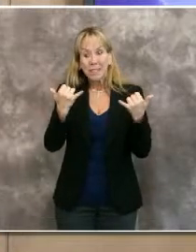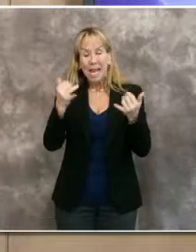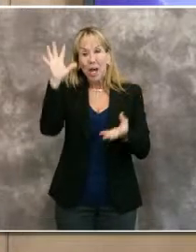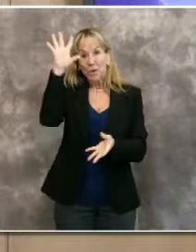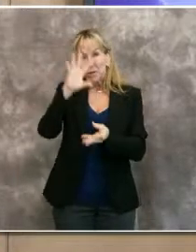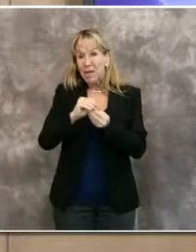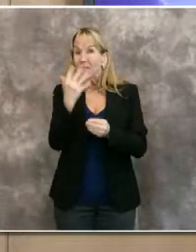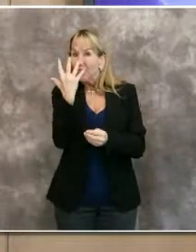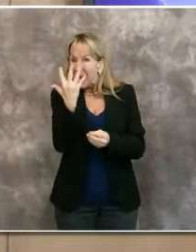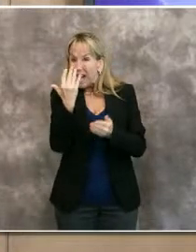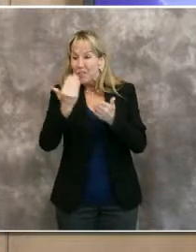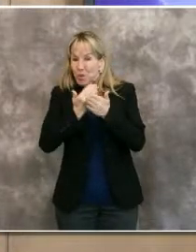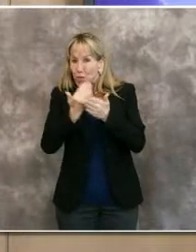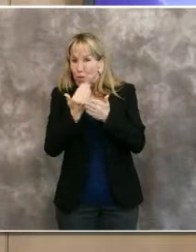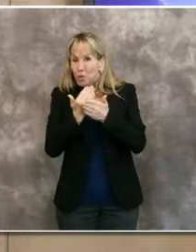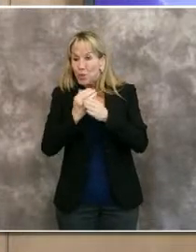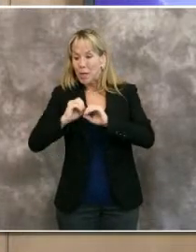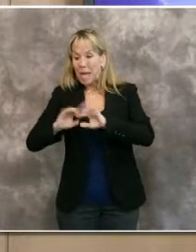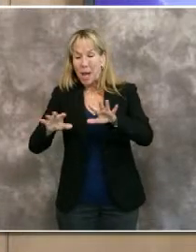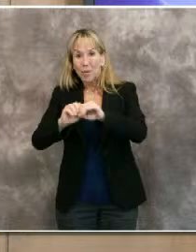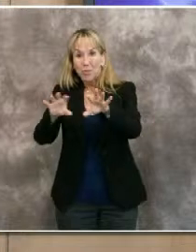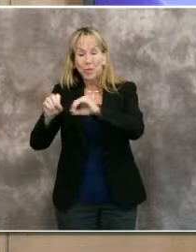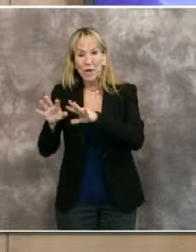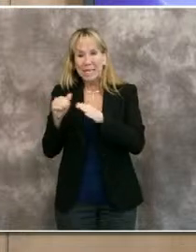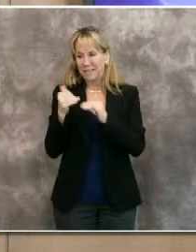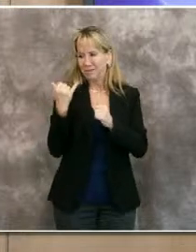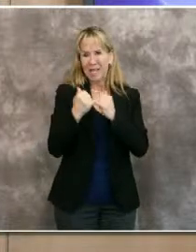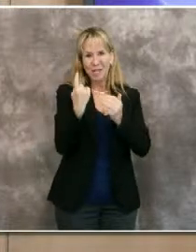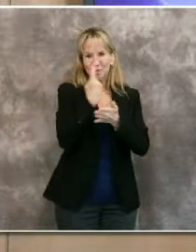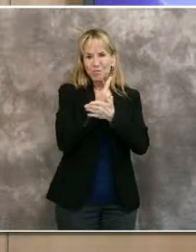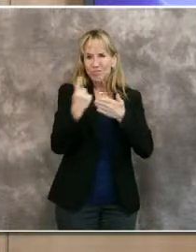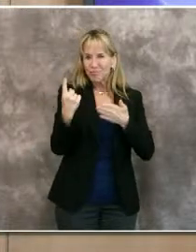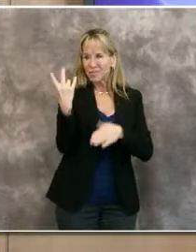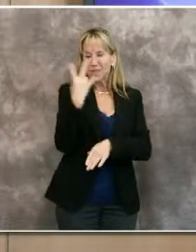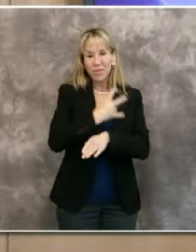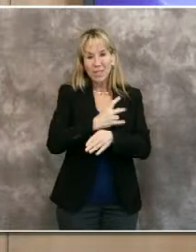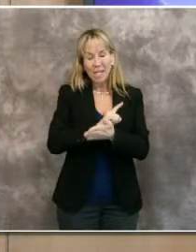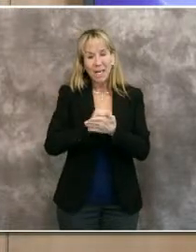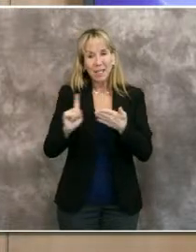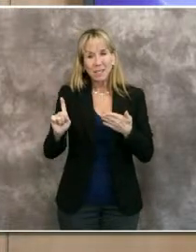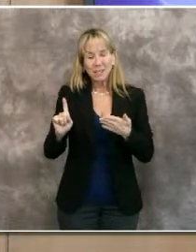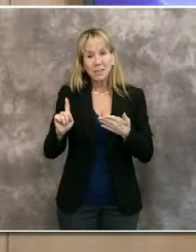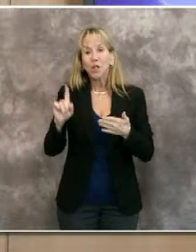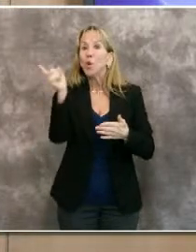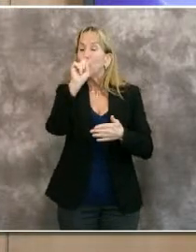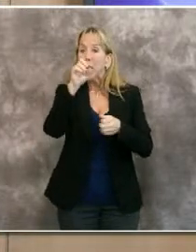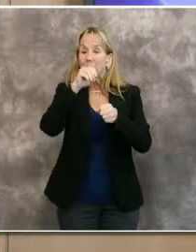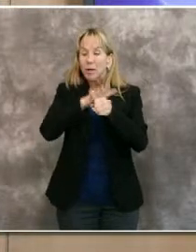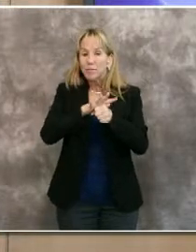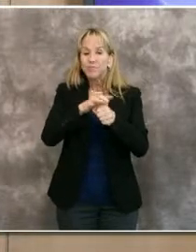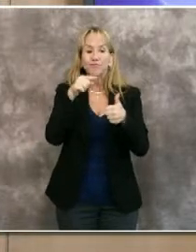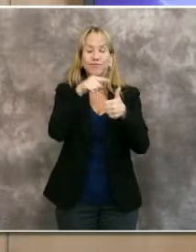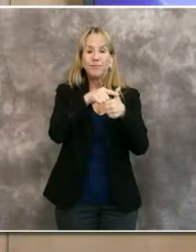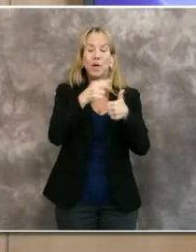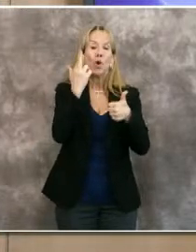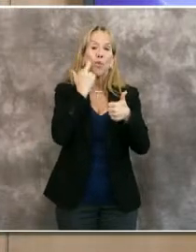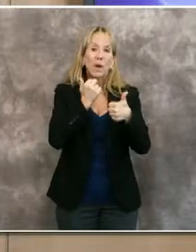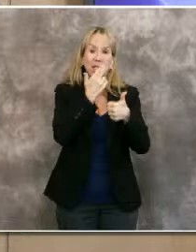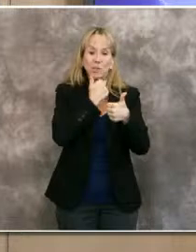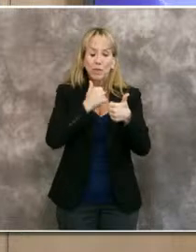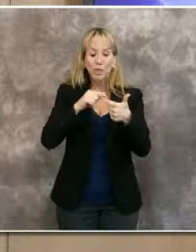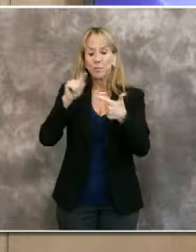of 5 new outbreaks in the preceding 7 days. These outbreaks have been at a restaurant, in an office